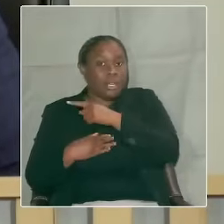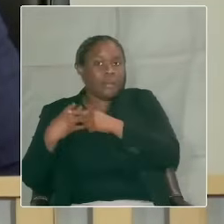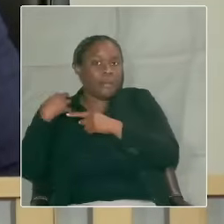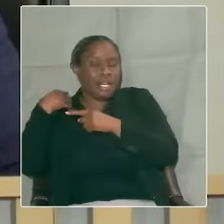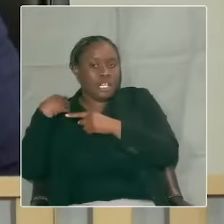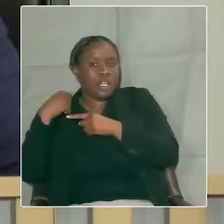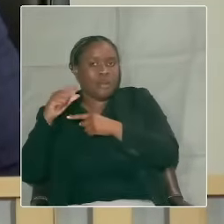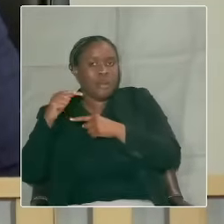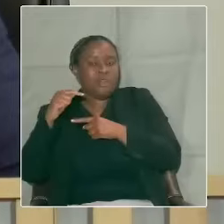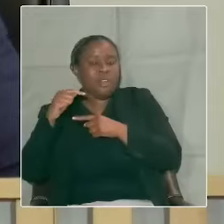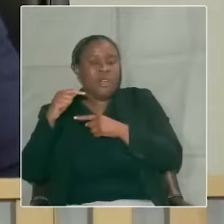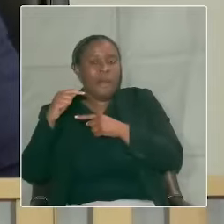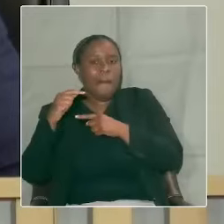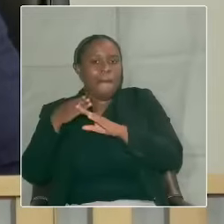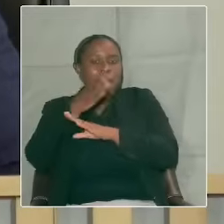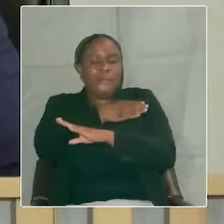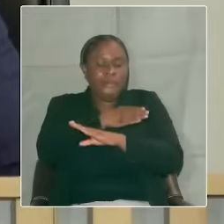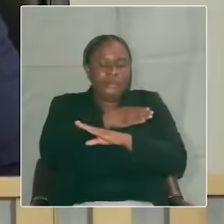have definitely